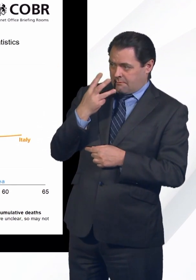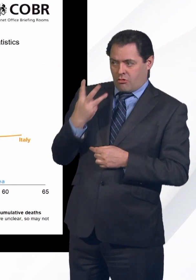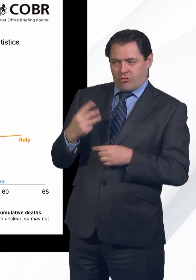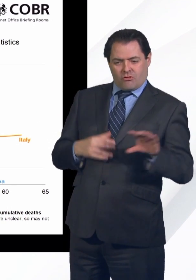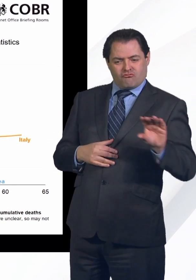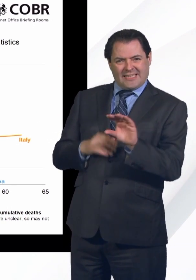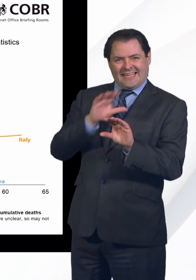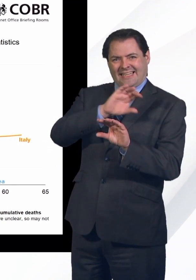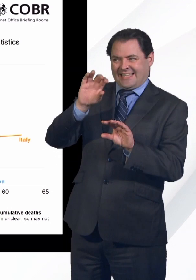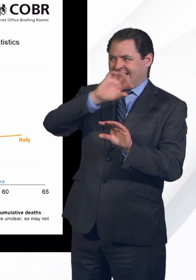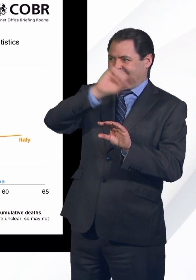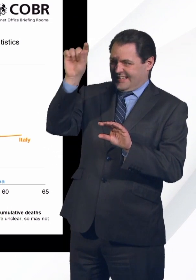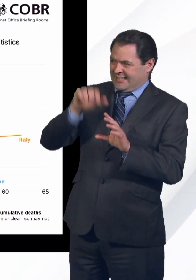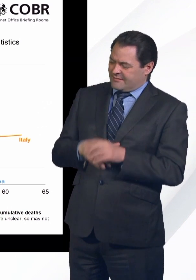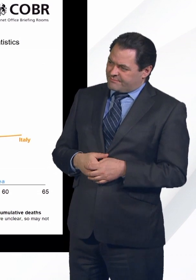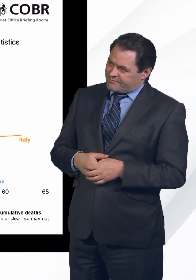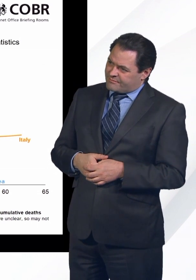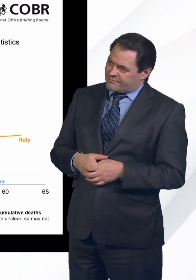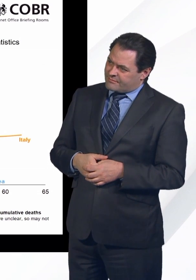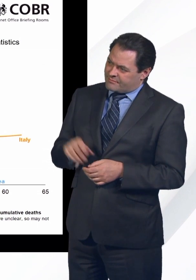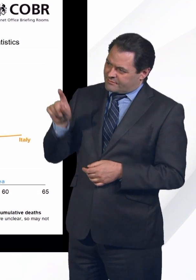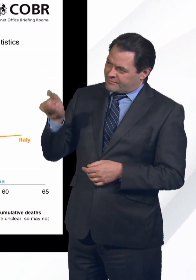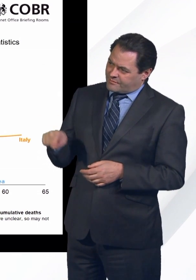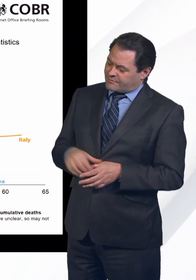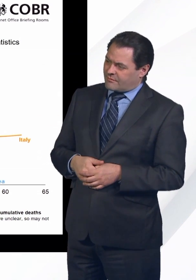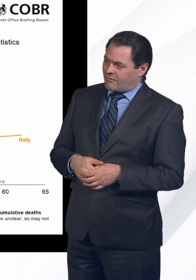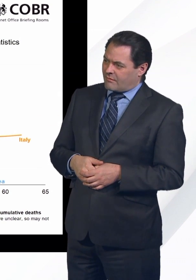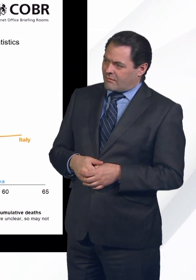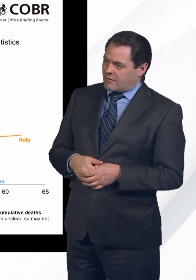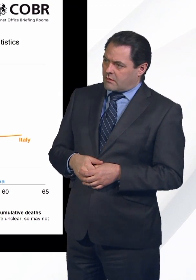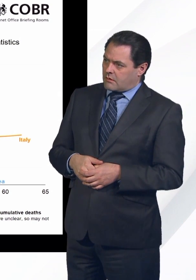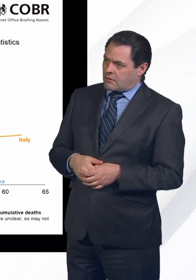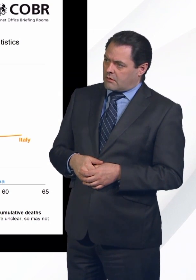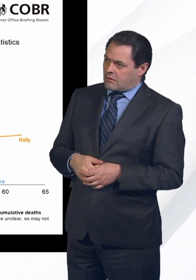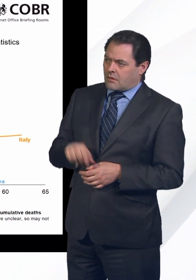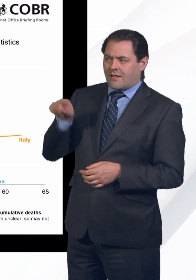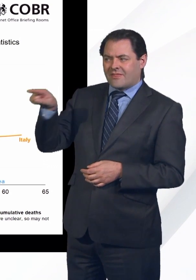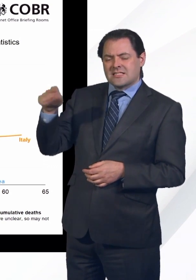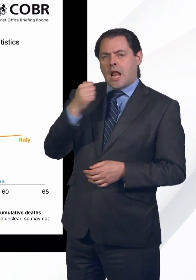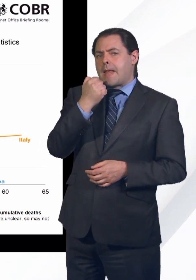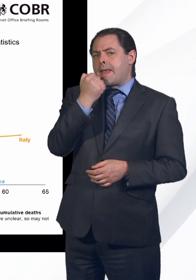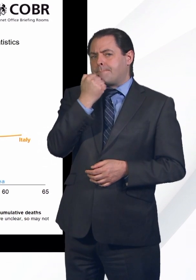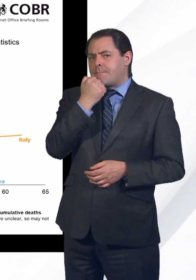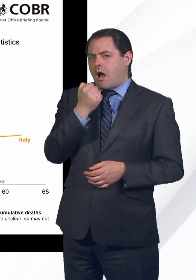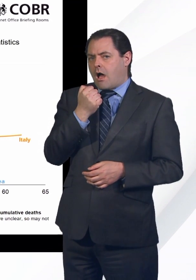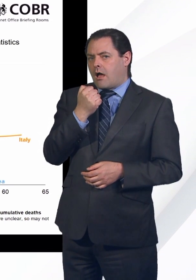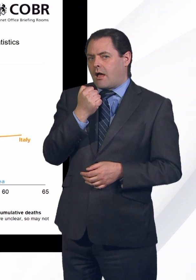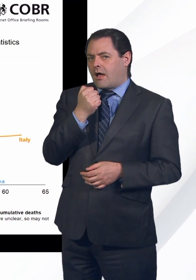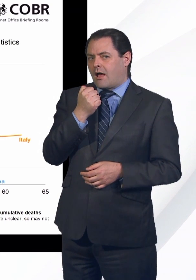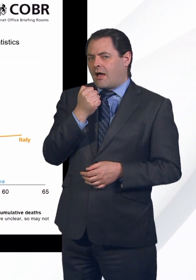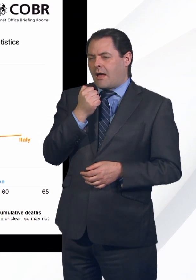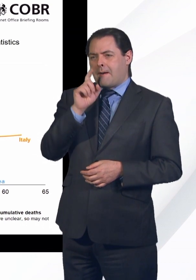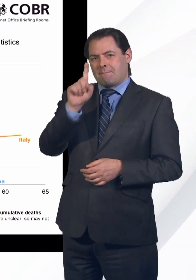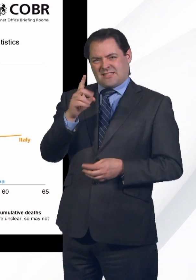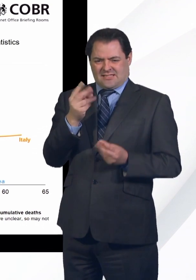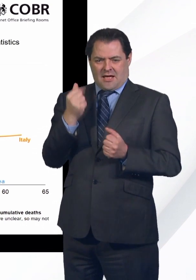on this curve, but I do want to emphasise to you, these are numbers, they are not rates, they do not adjust for the